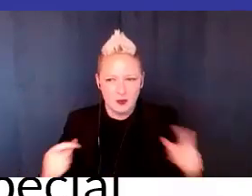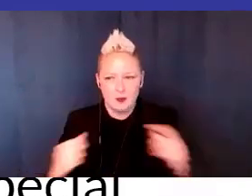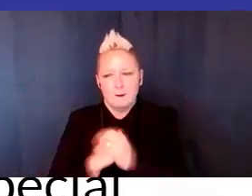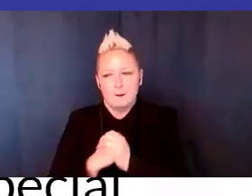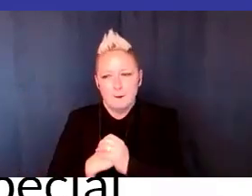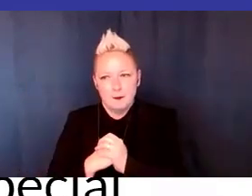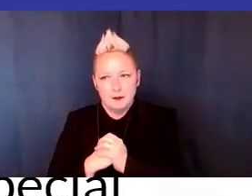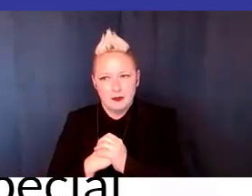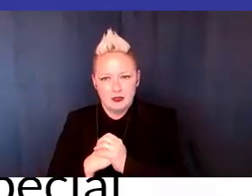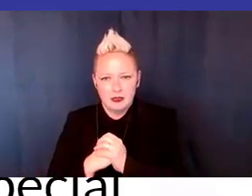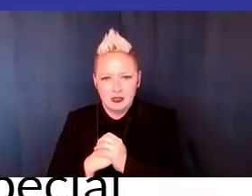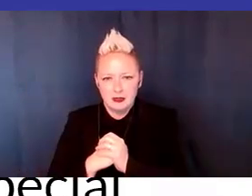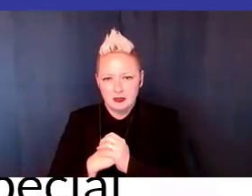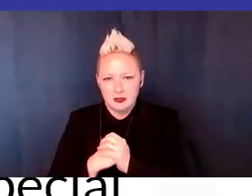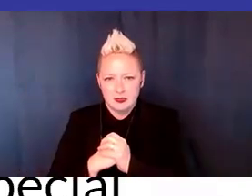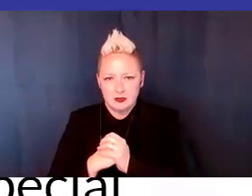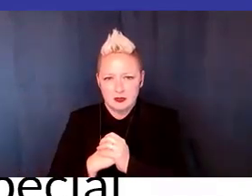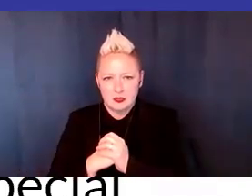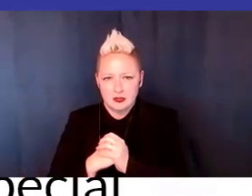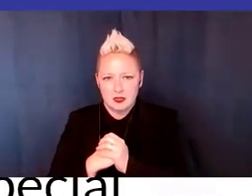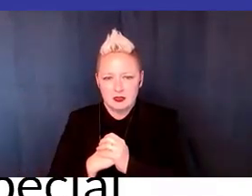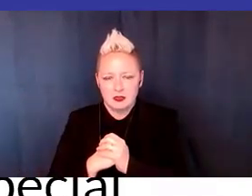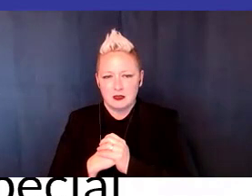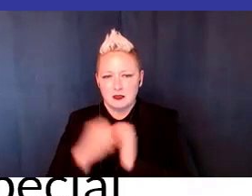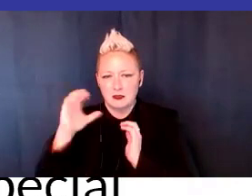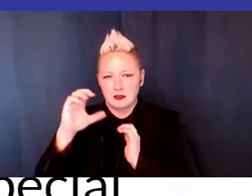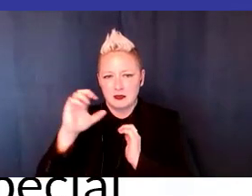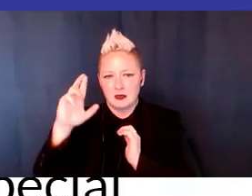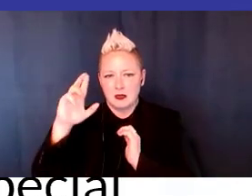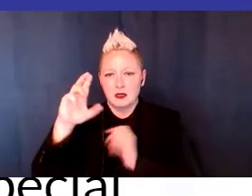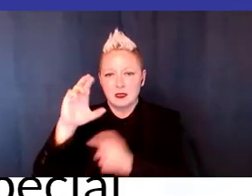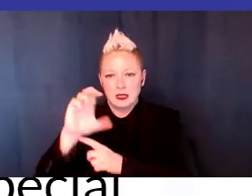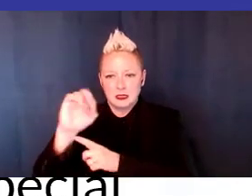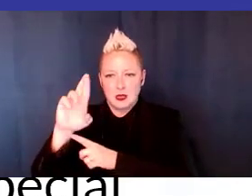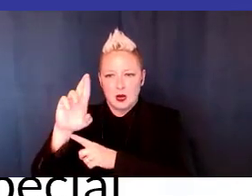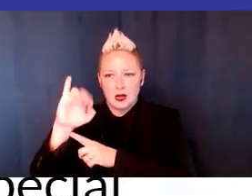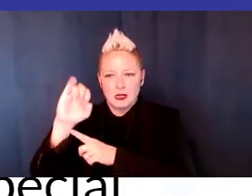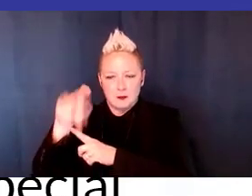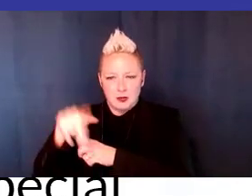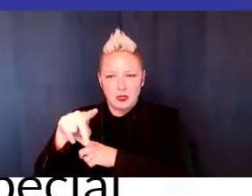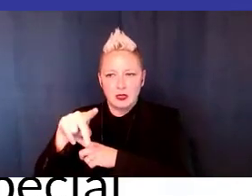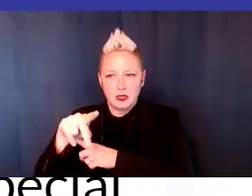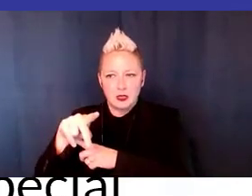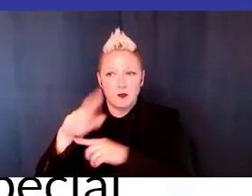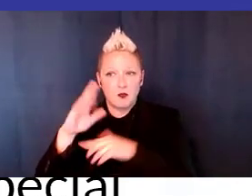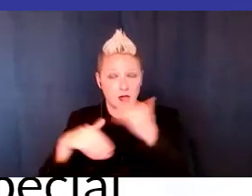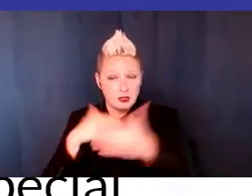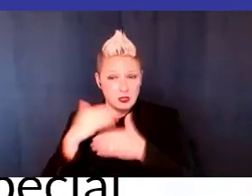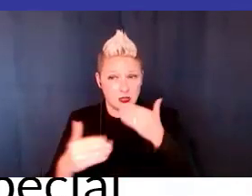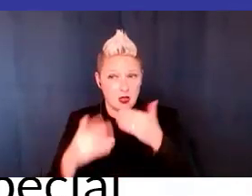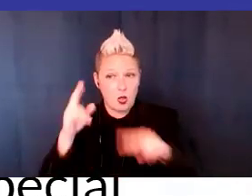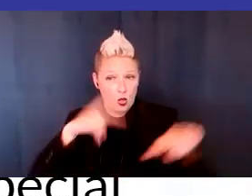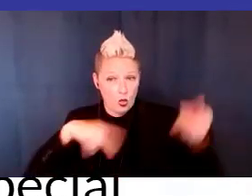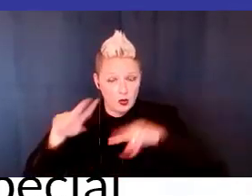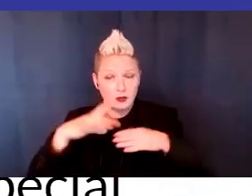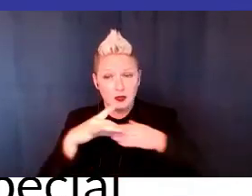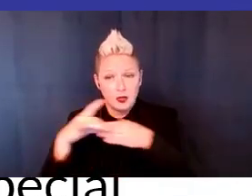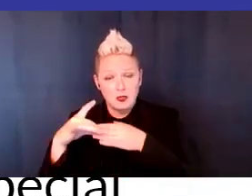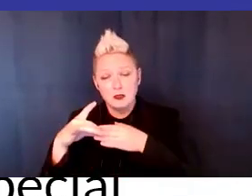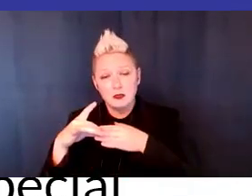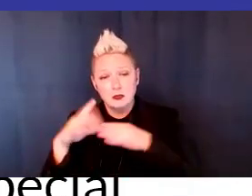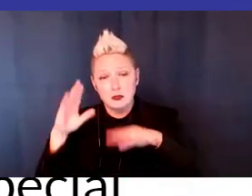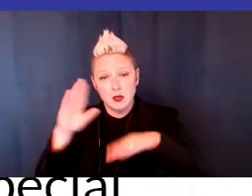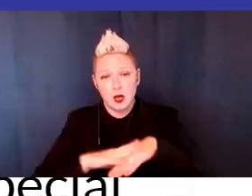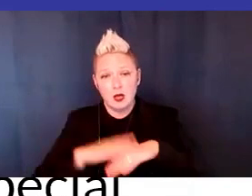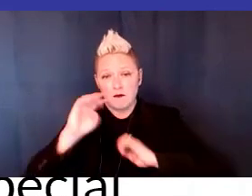So the CCR IEP process really informed that we should take a look at our guidance around